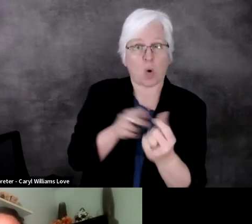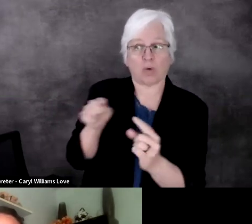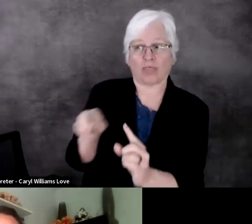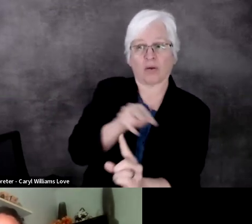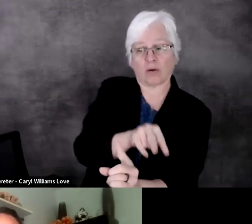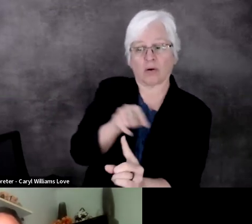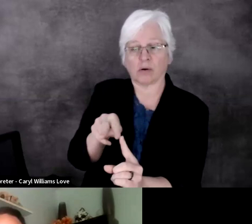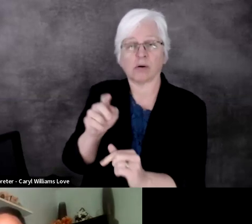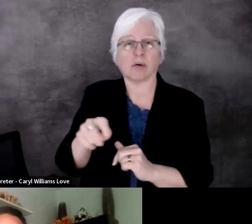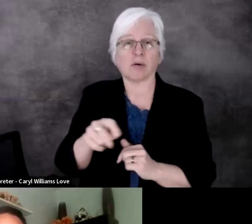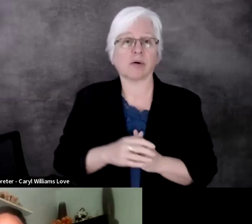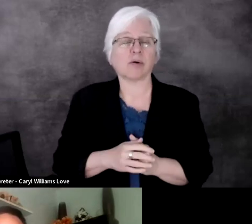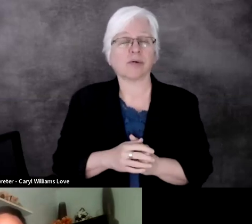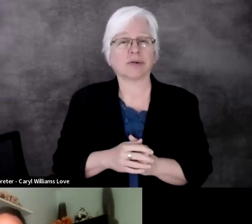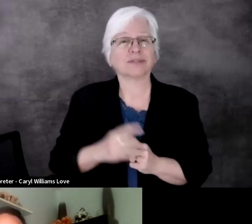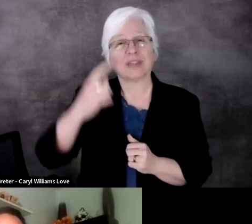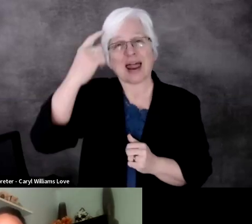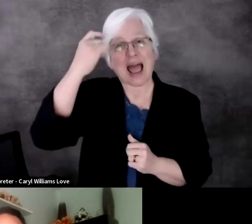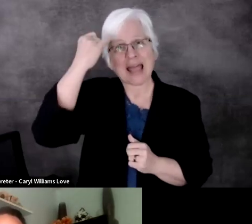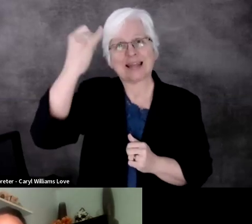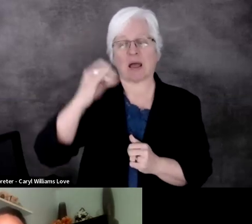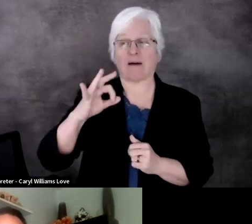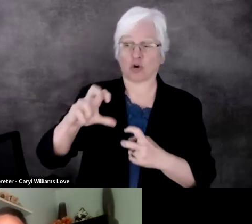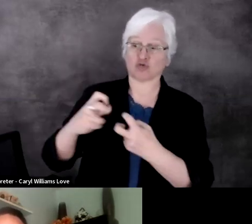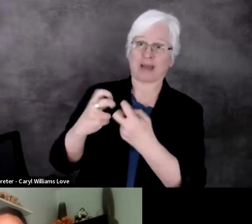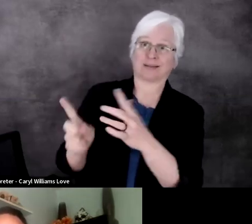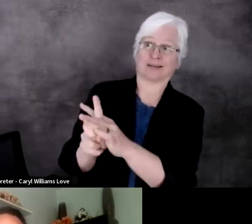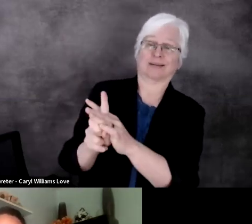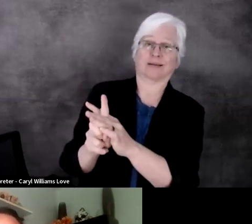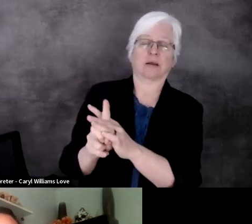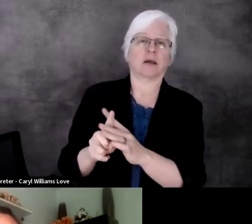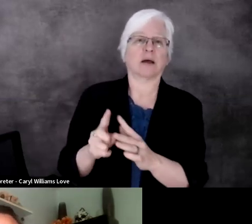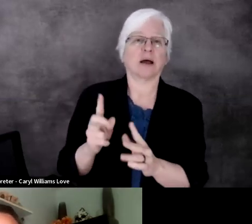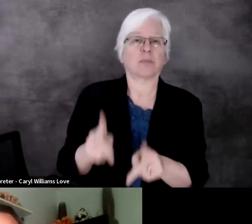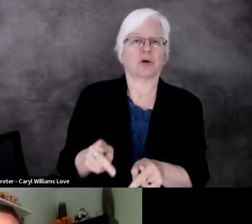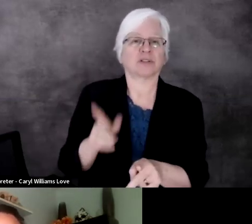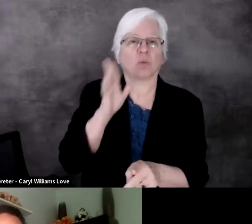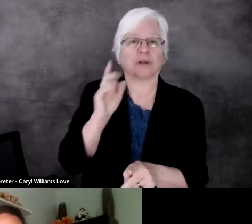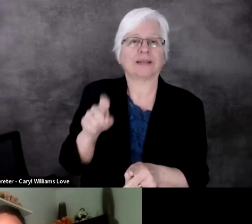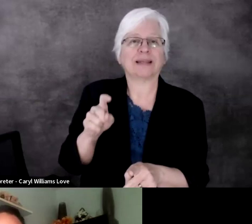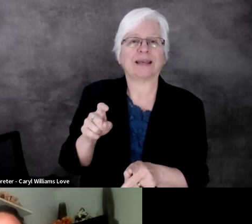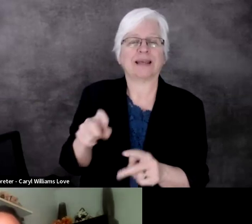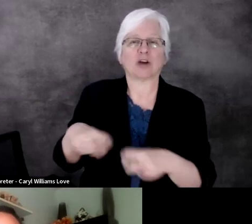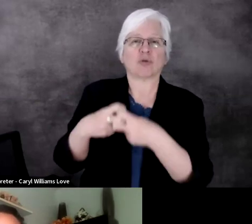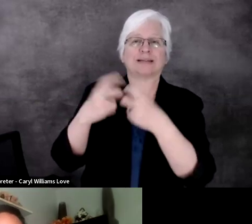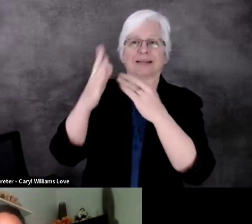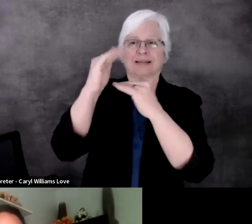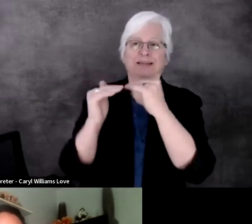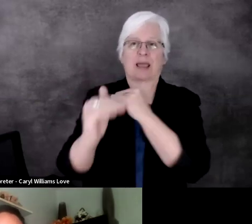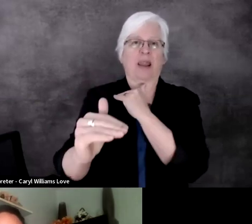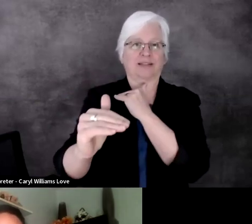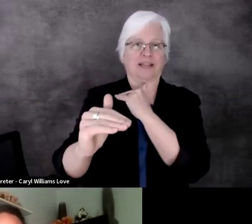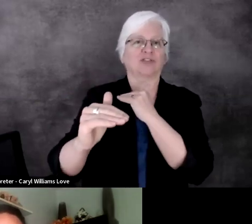when the thought of like crisis comes up, it's this person is going to need some type of like crisis stabilization facility or an